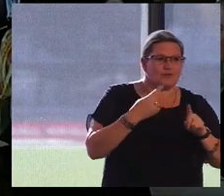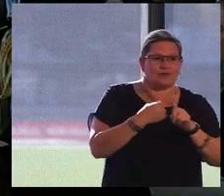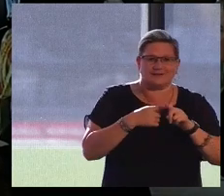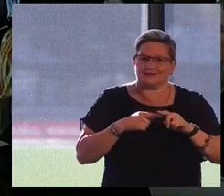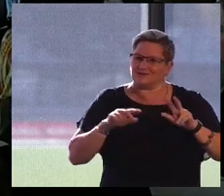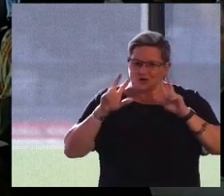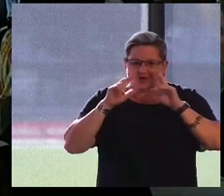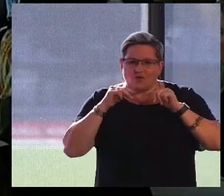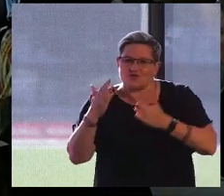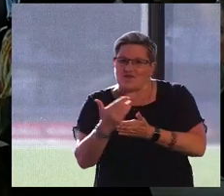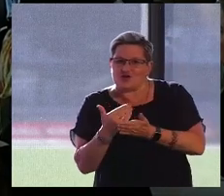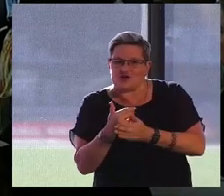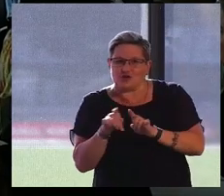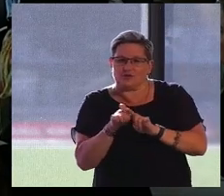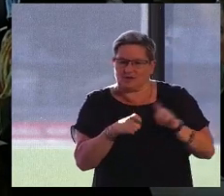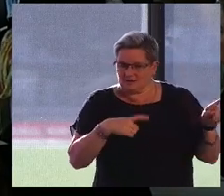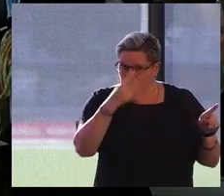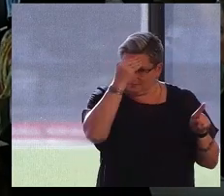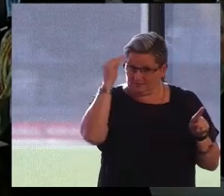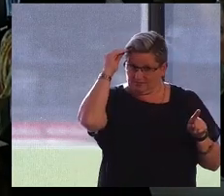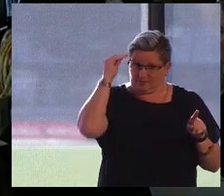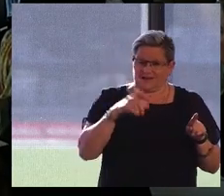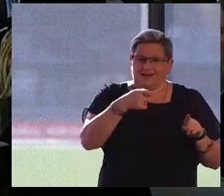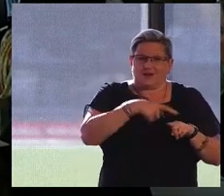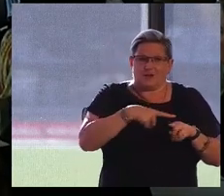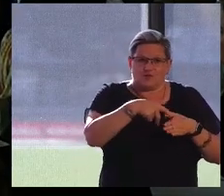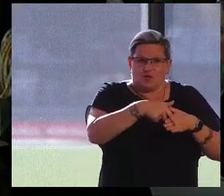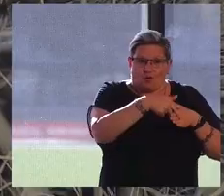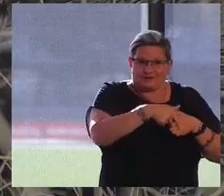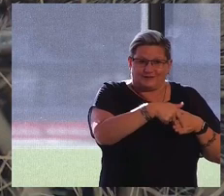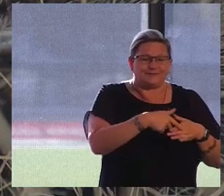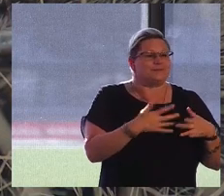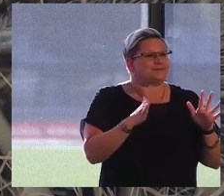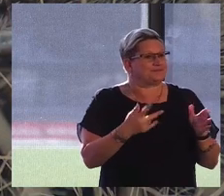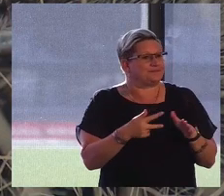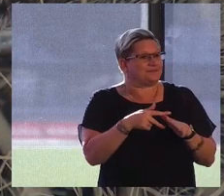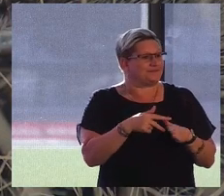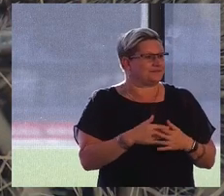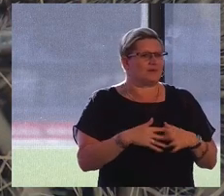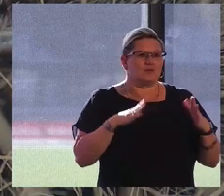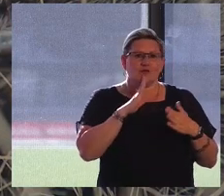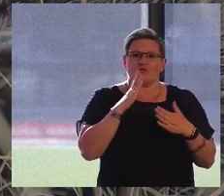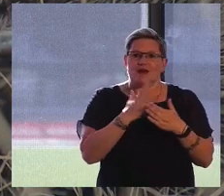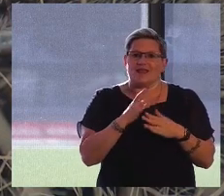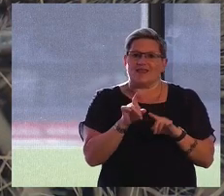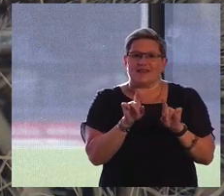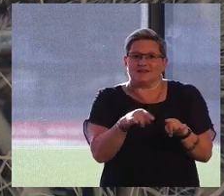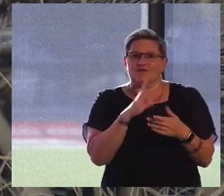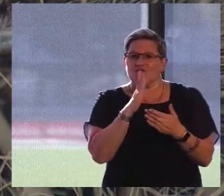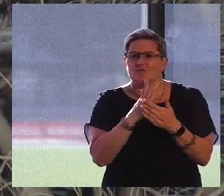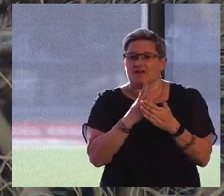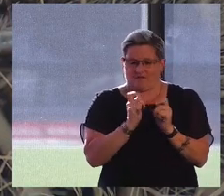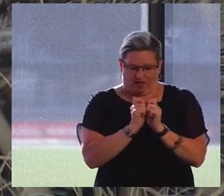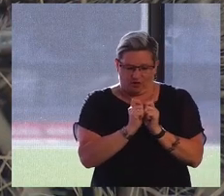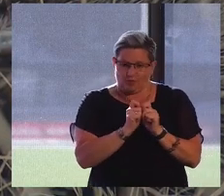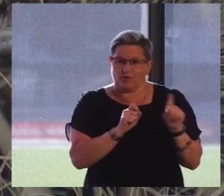it in mind next time you're on a horse. And this has been really, really valuable